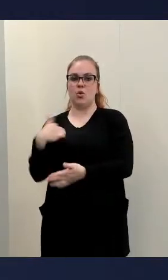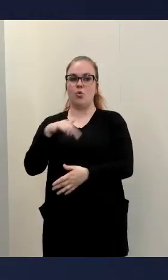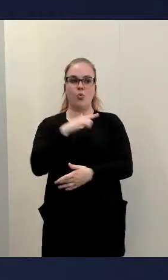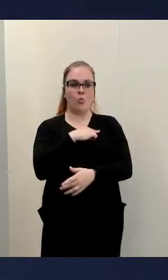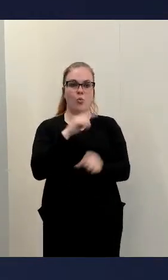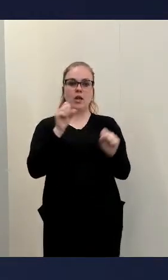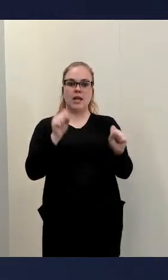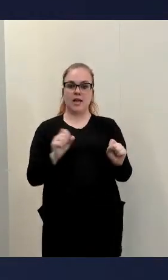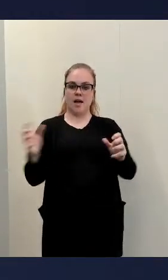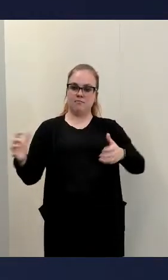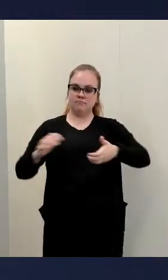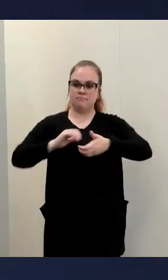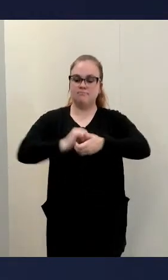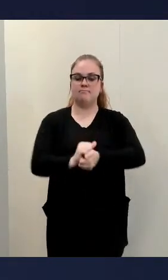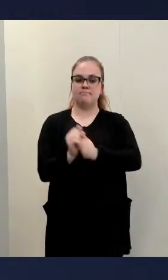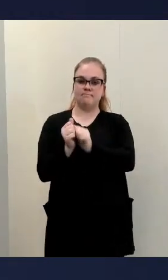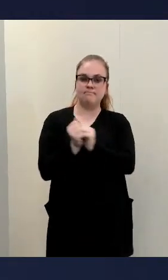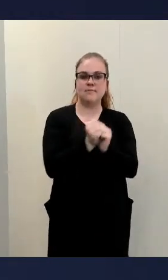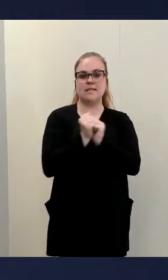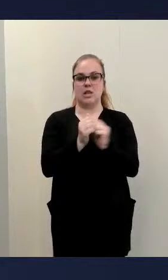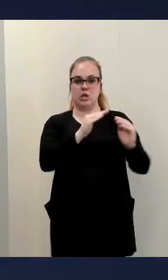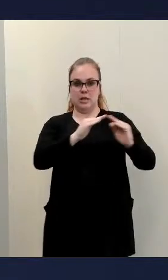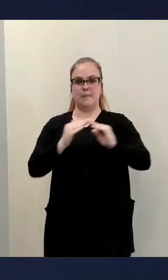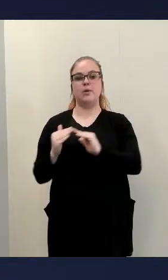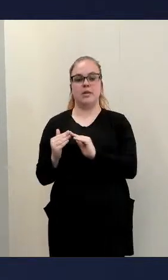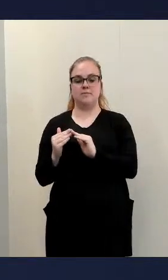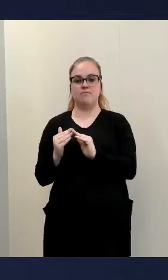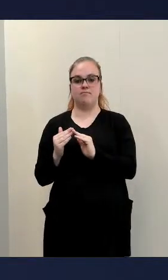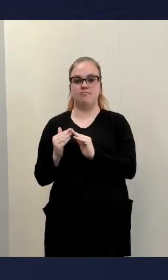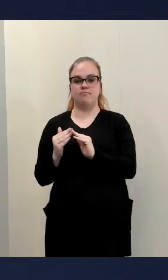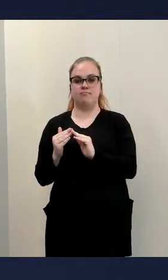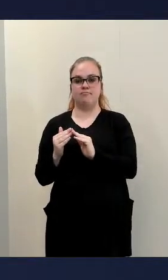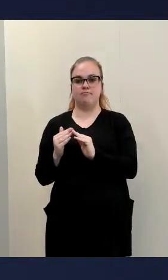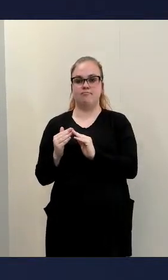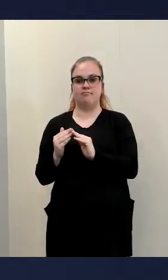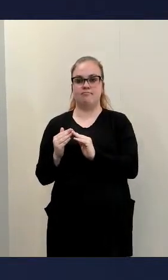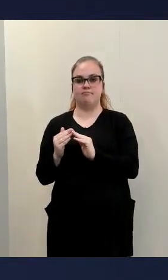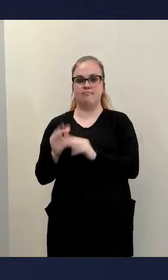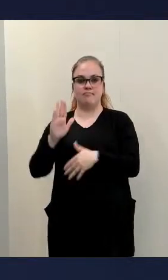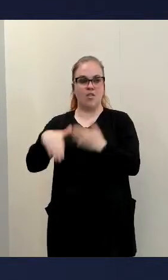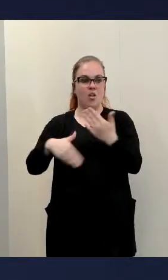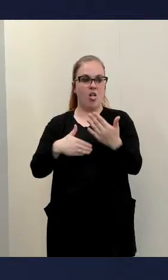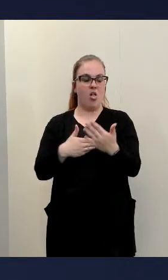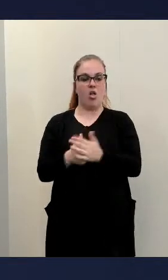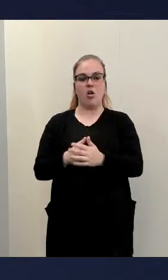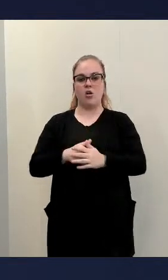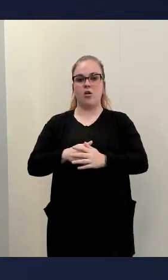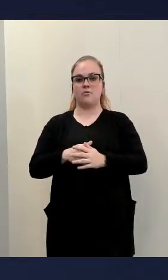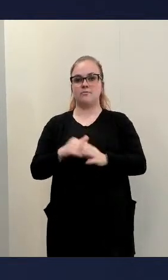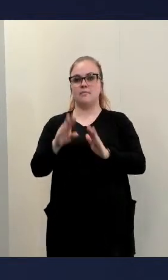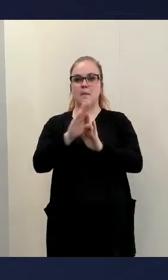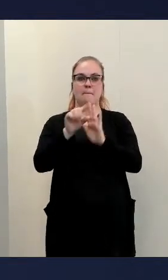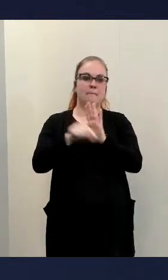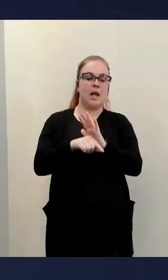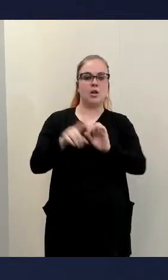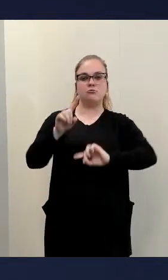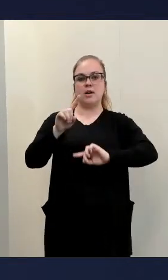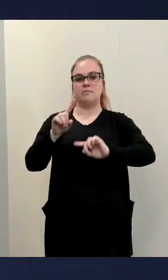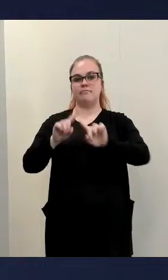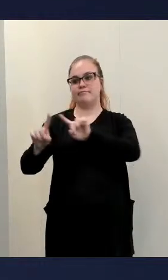can come together as a community across all kinds of differences, whether it's